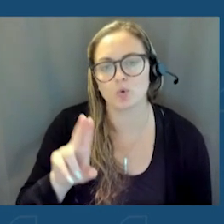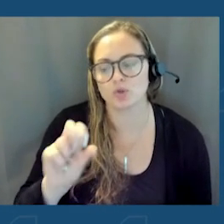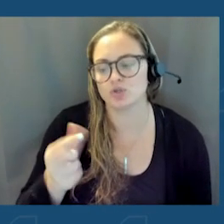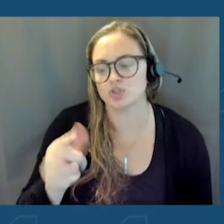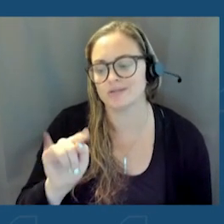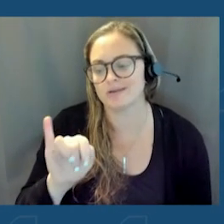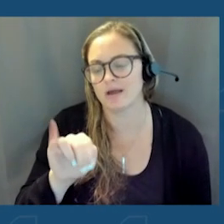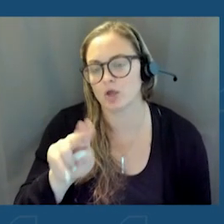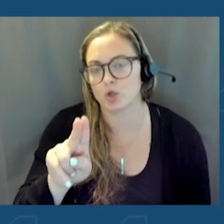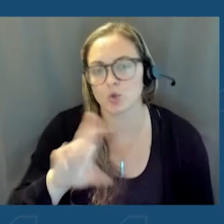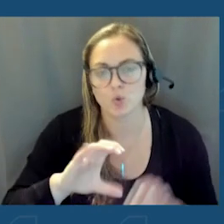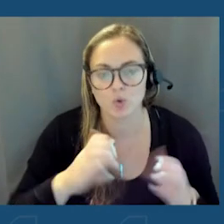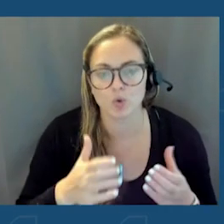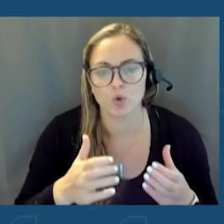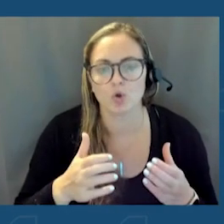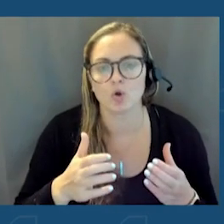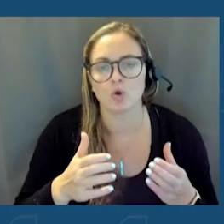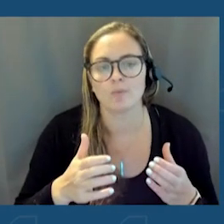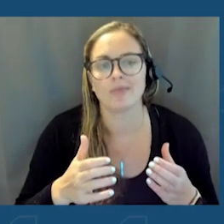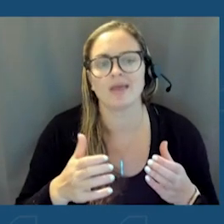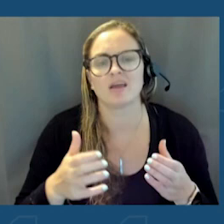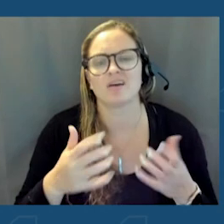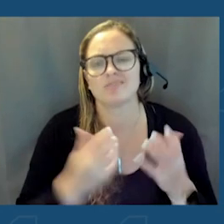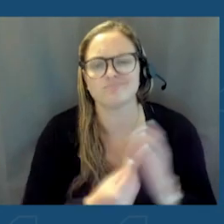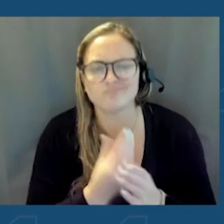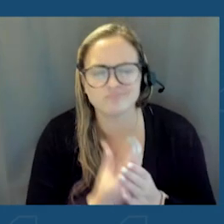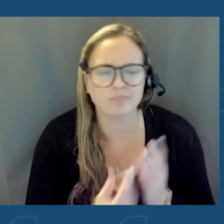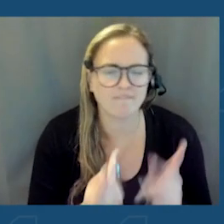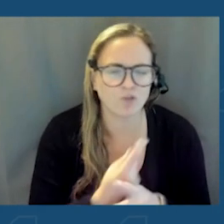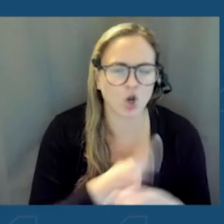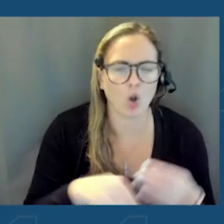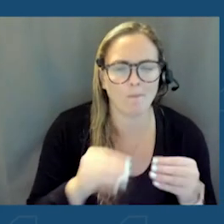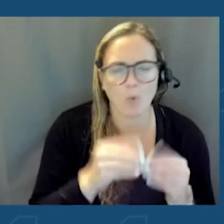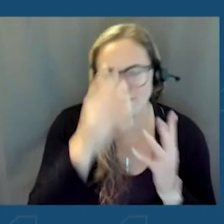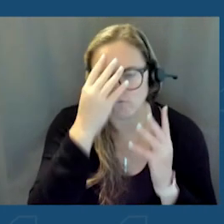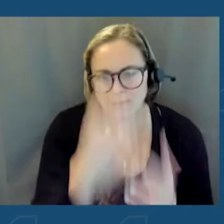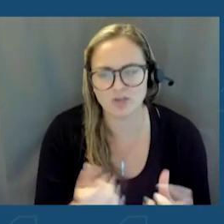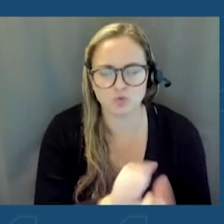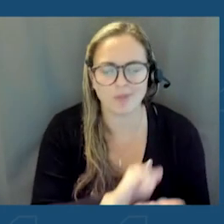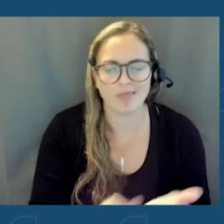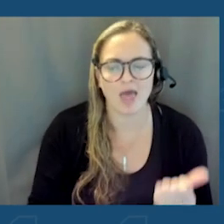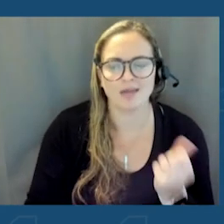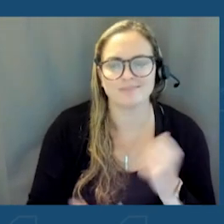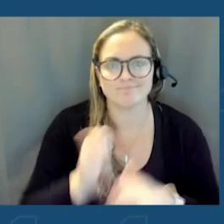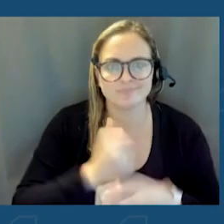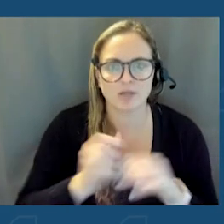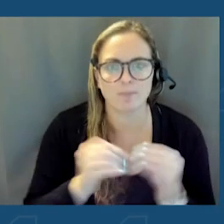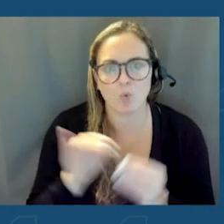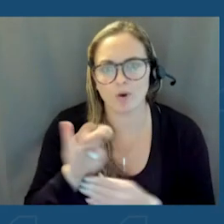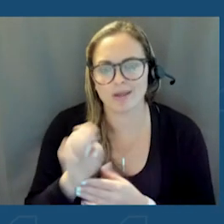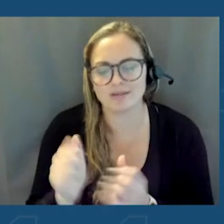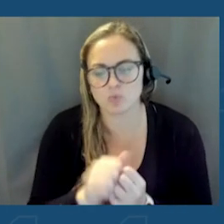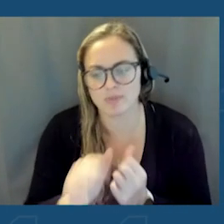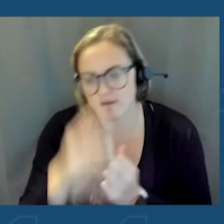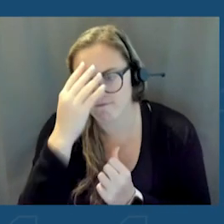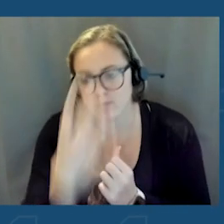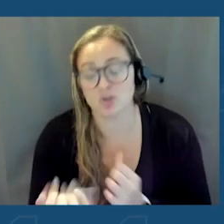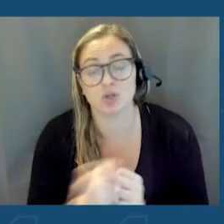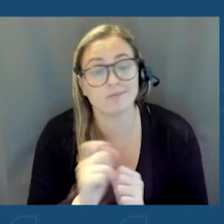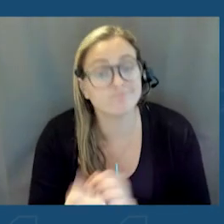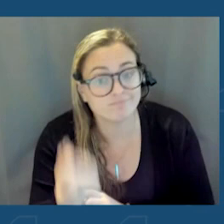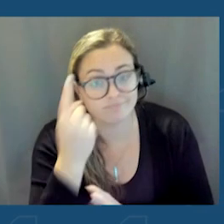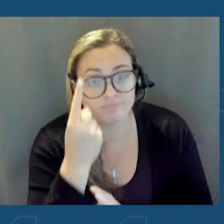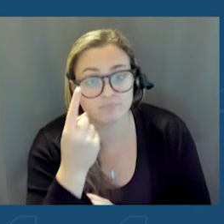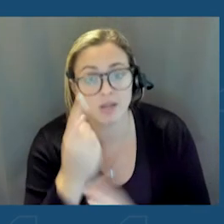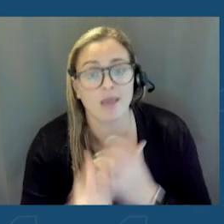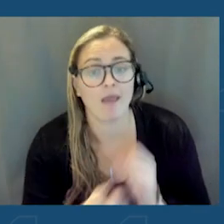take that, aggregate that information, and develop more cases out of it. So it's understood that it is every